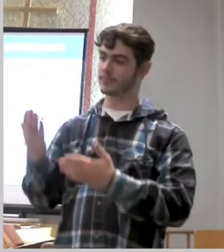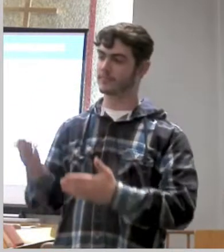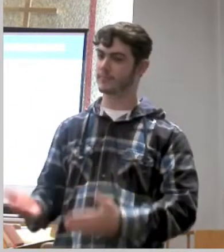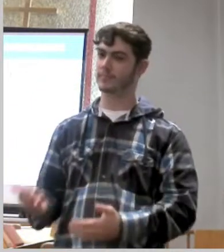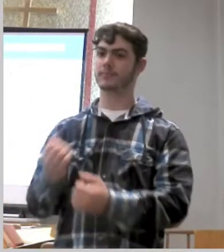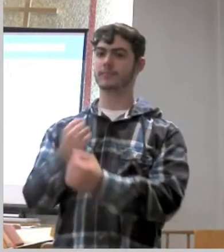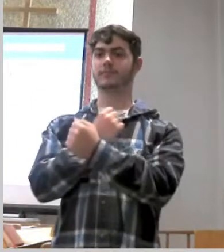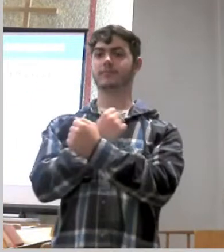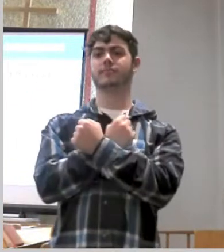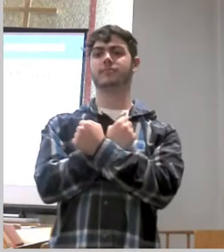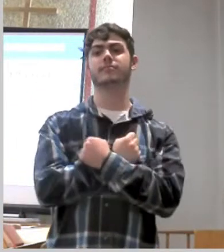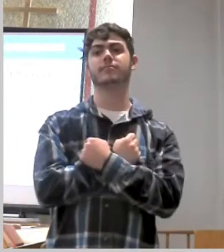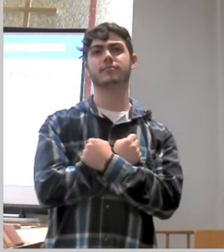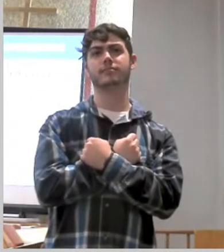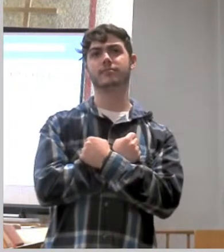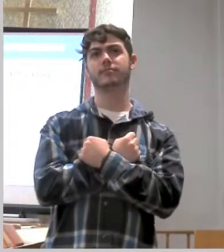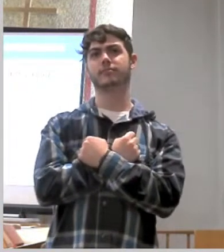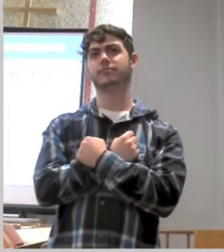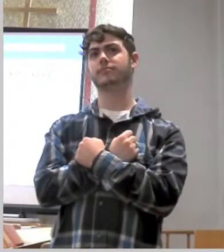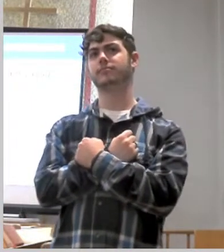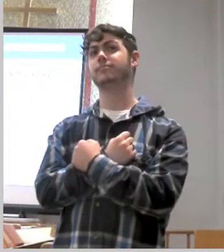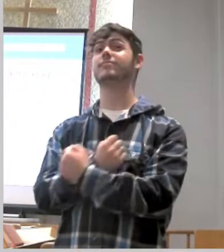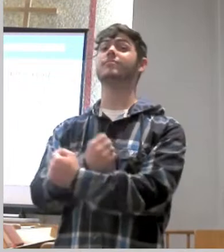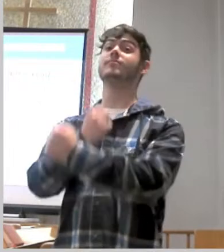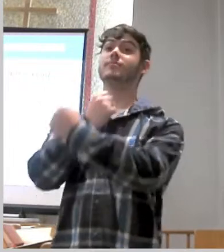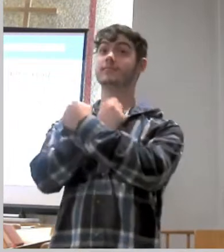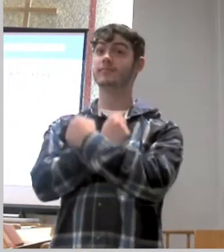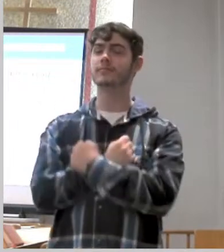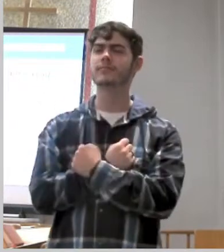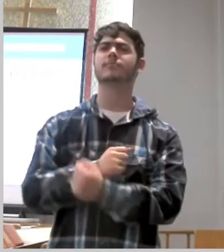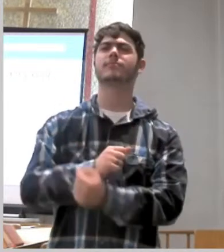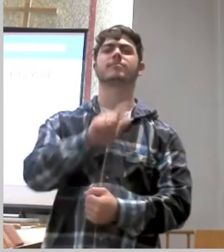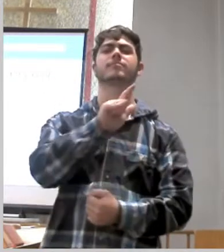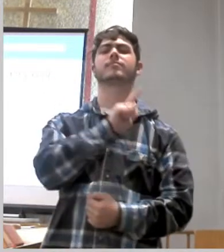God is love. Love the